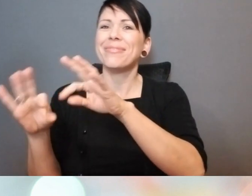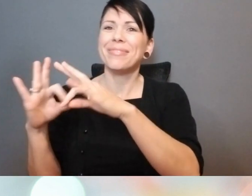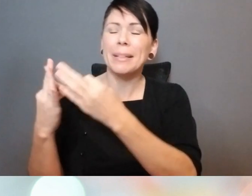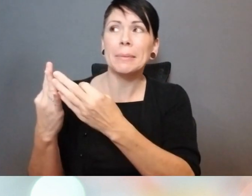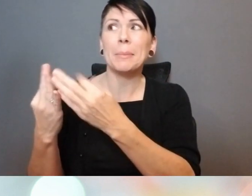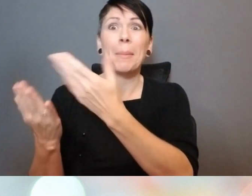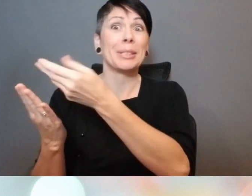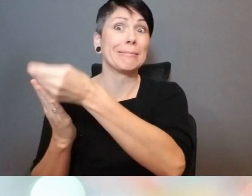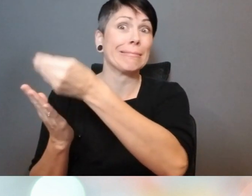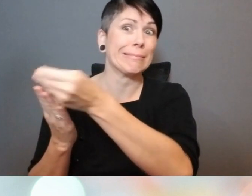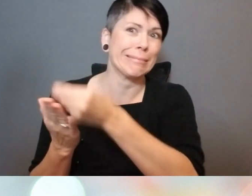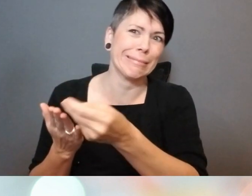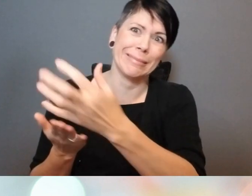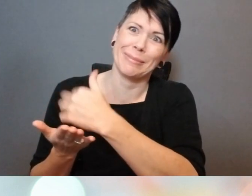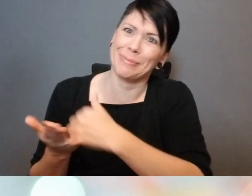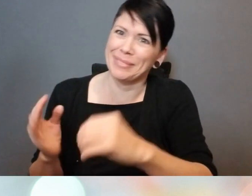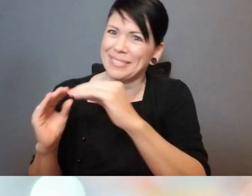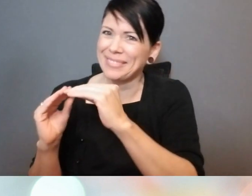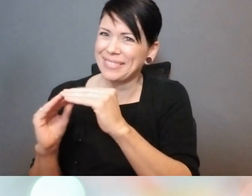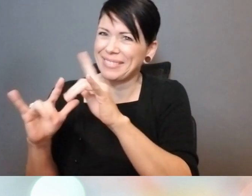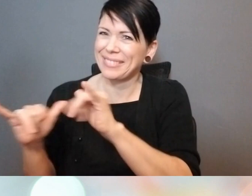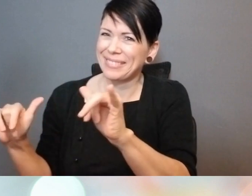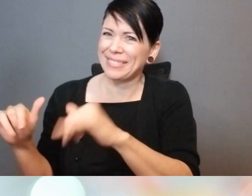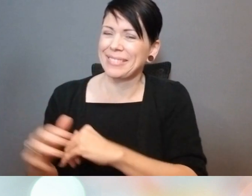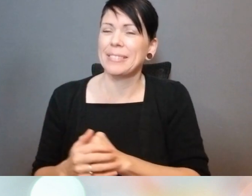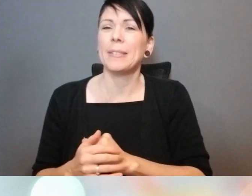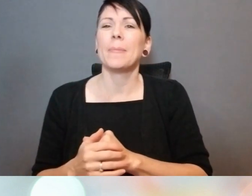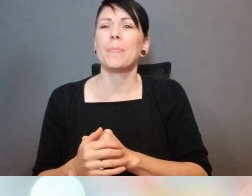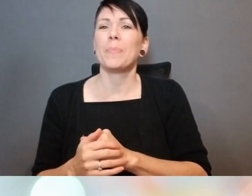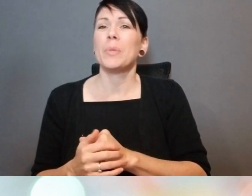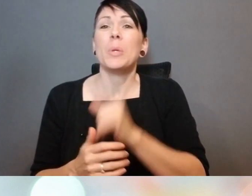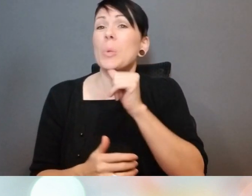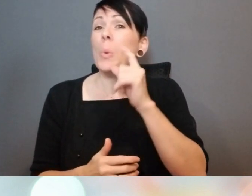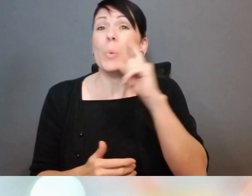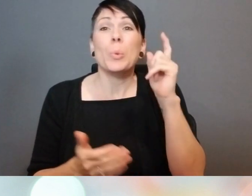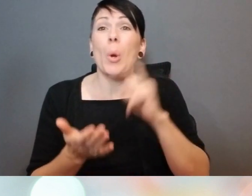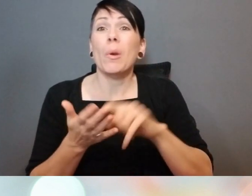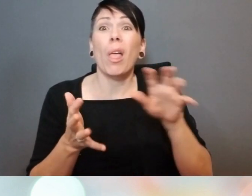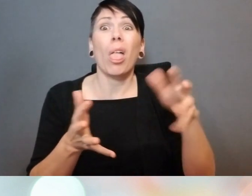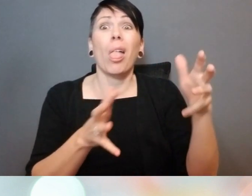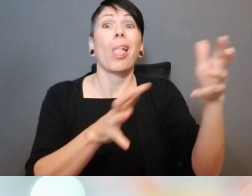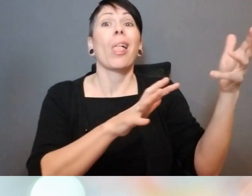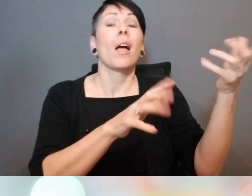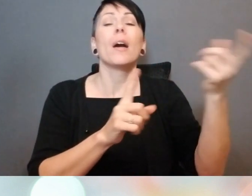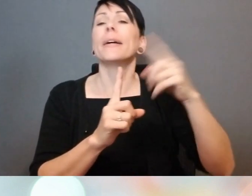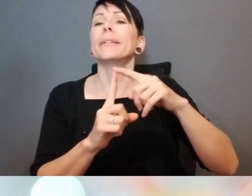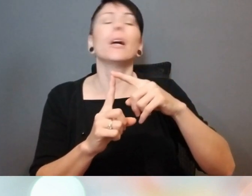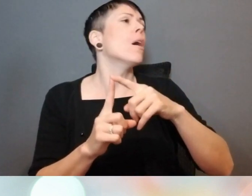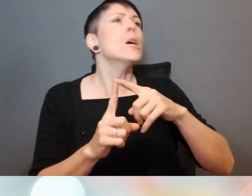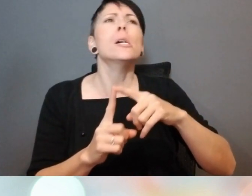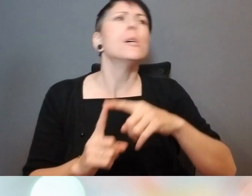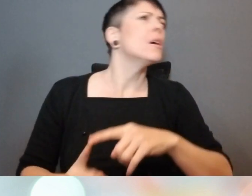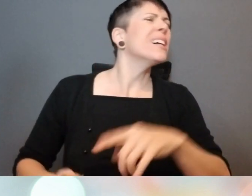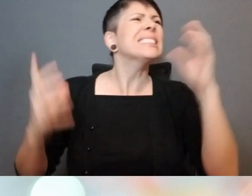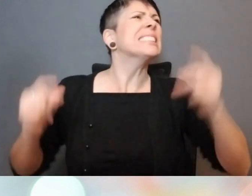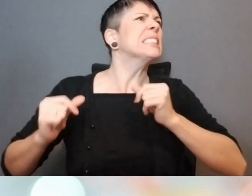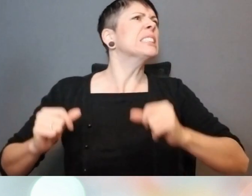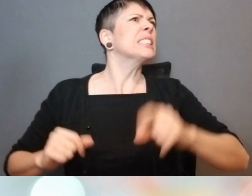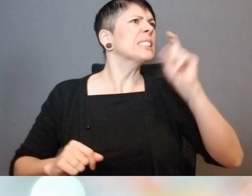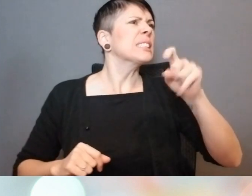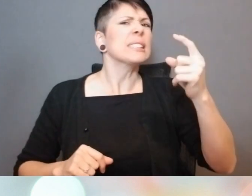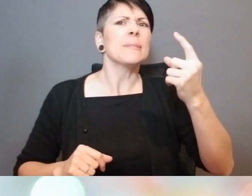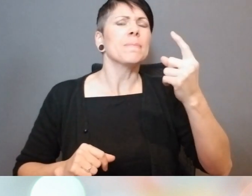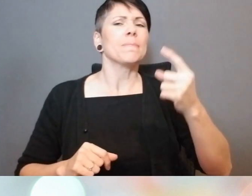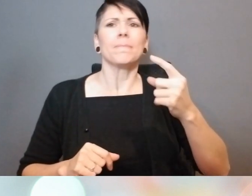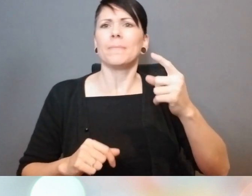friends and family and collecting a few more mementos while you're at it. You don't really notice clutter until you can't find something important or you forget an appointment, but